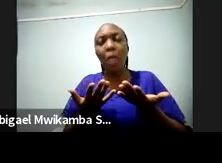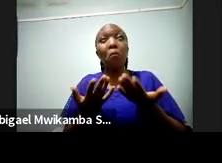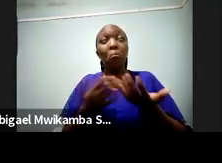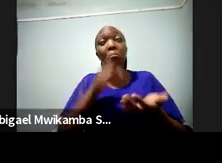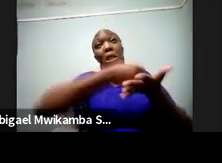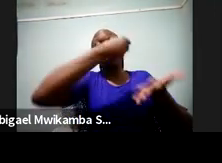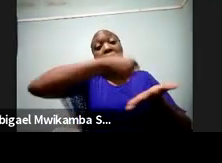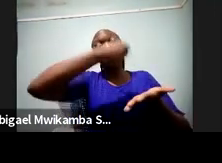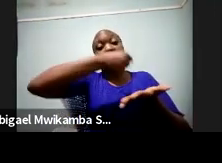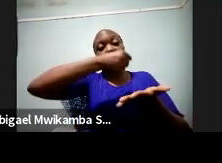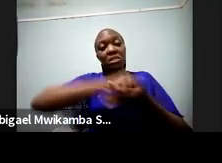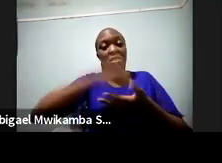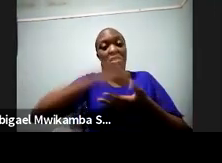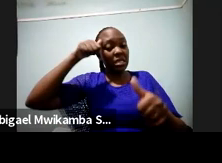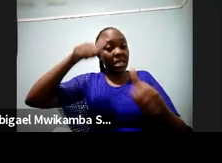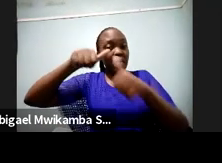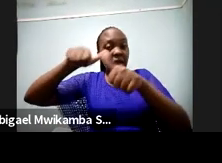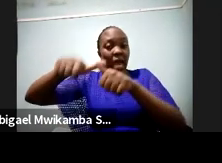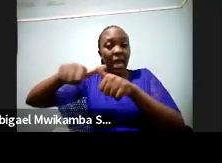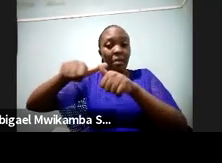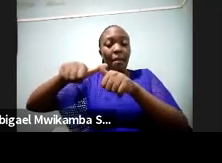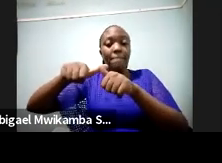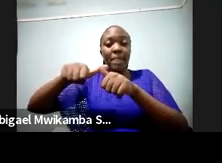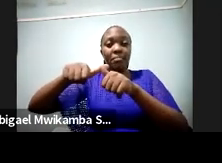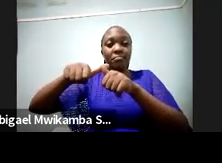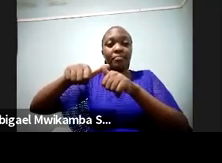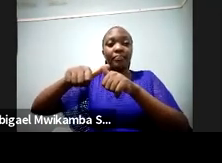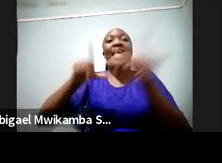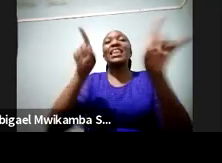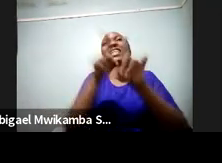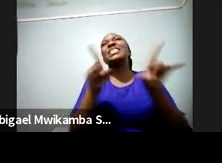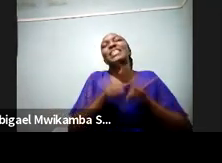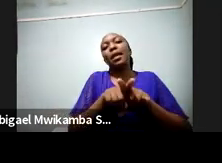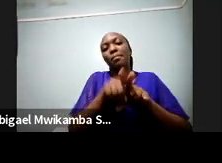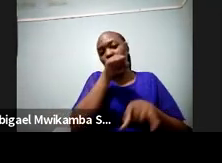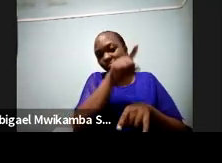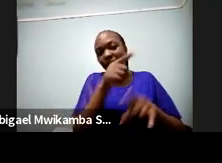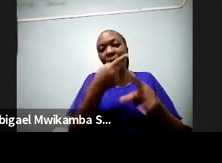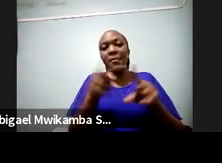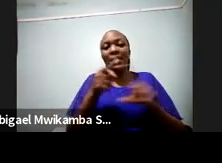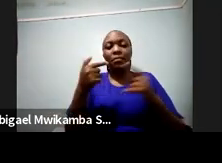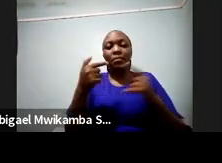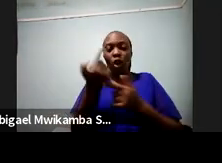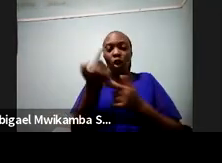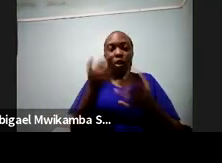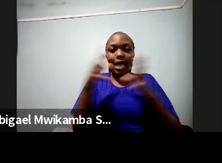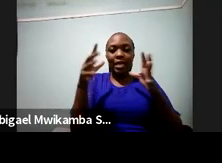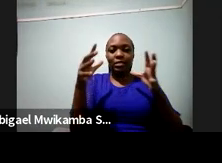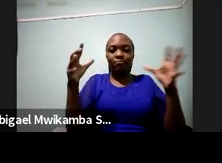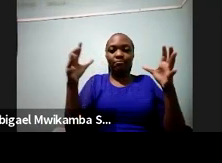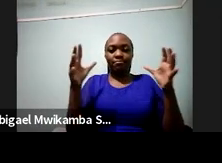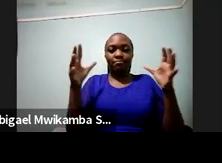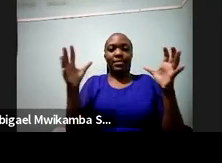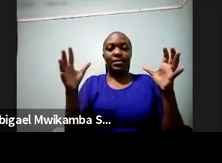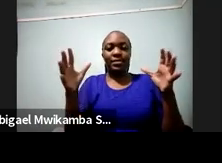Remember, it is the same one, but I've tried to expand it so that I told you